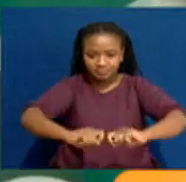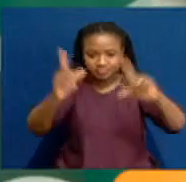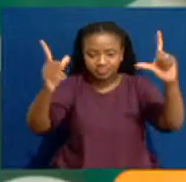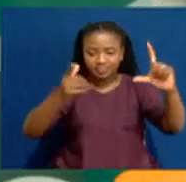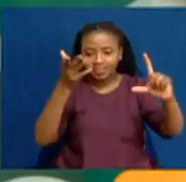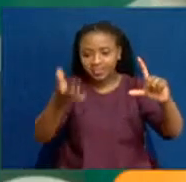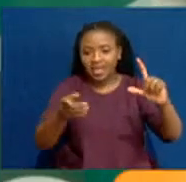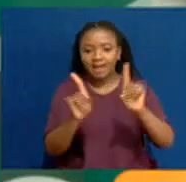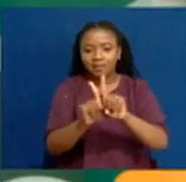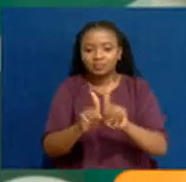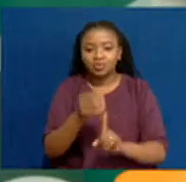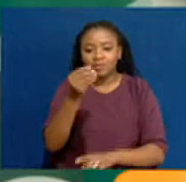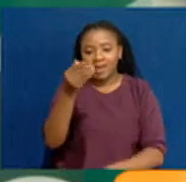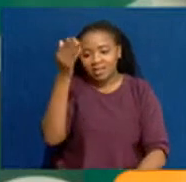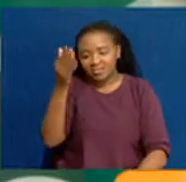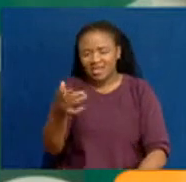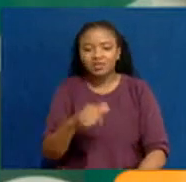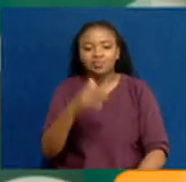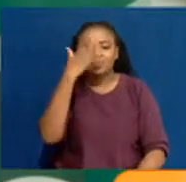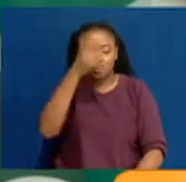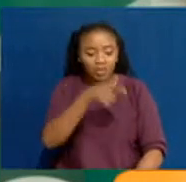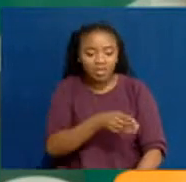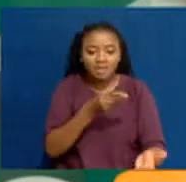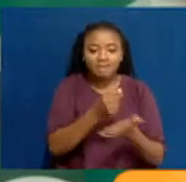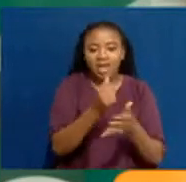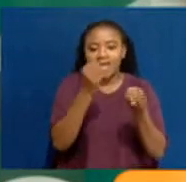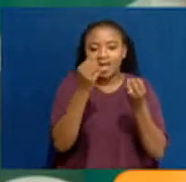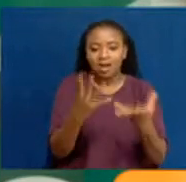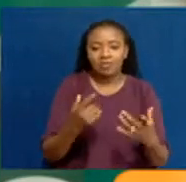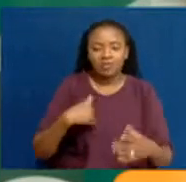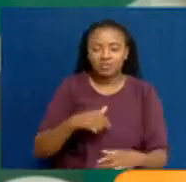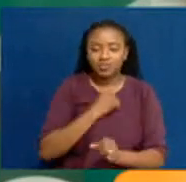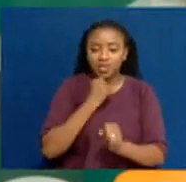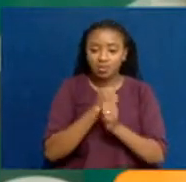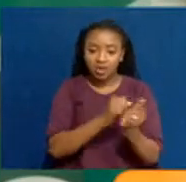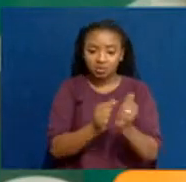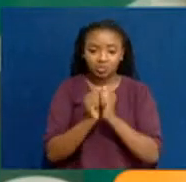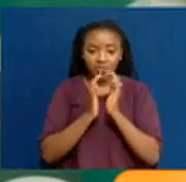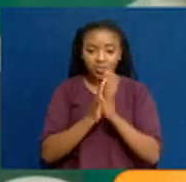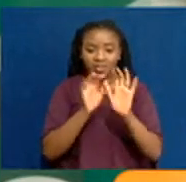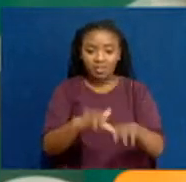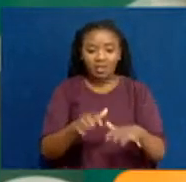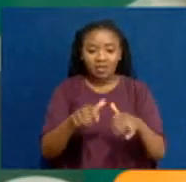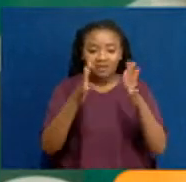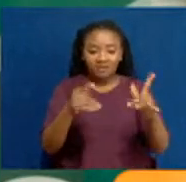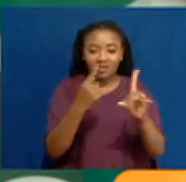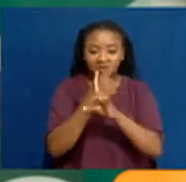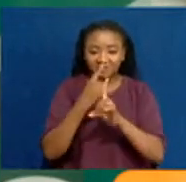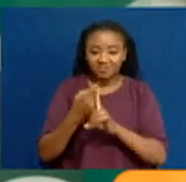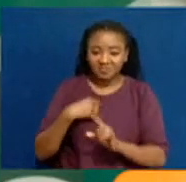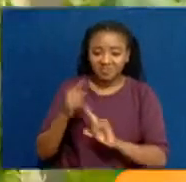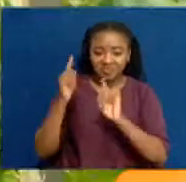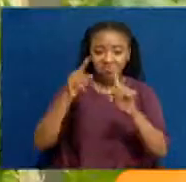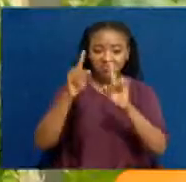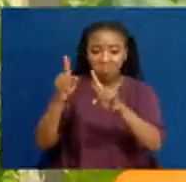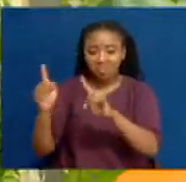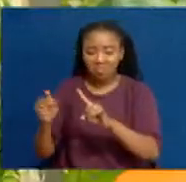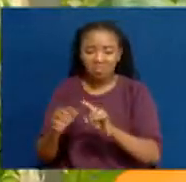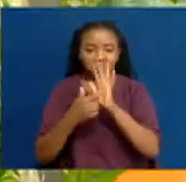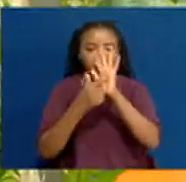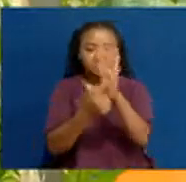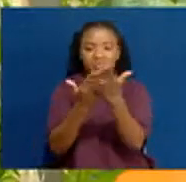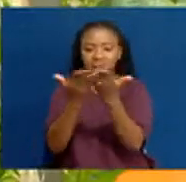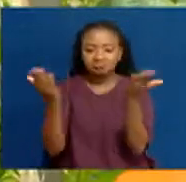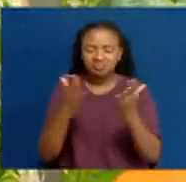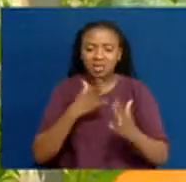pricing. We work with farmers through farmer expos where we attend and showcase our technologies. Sinefa comes